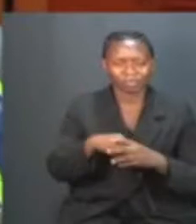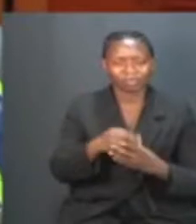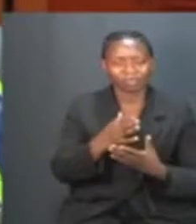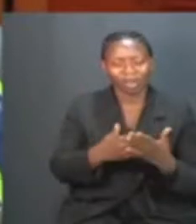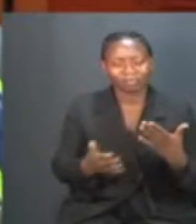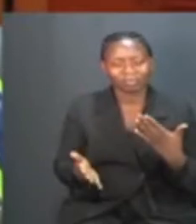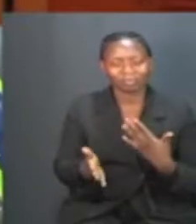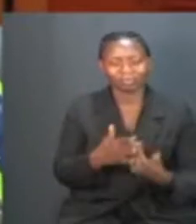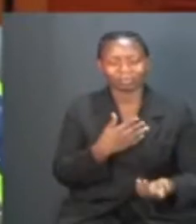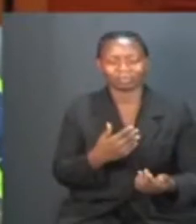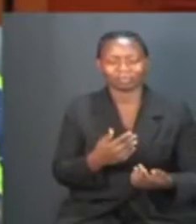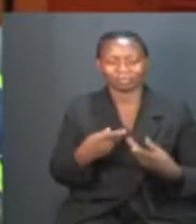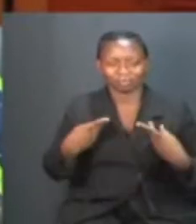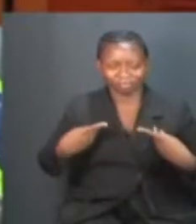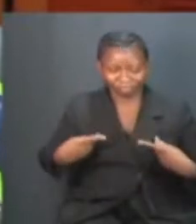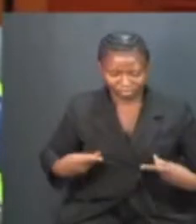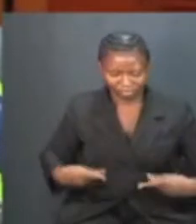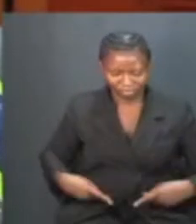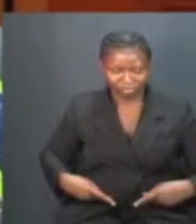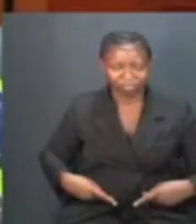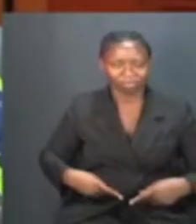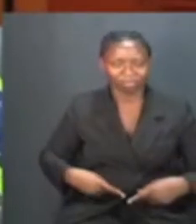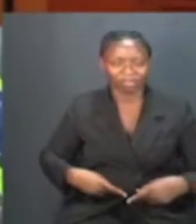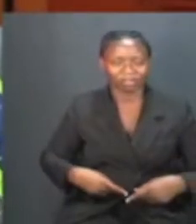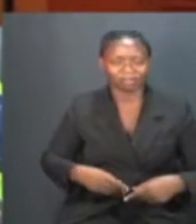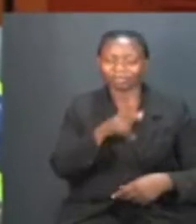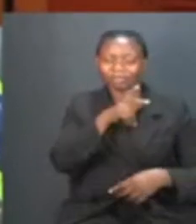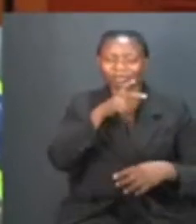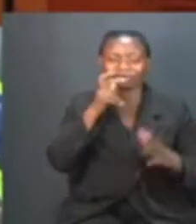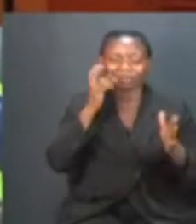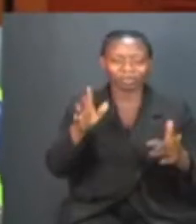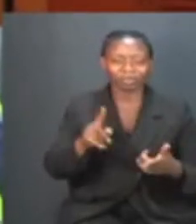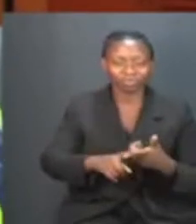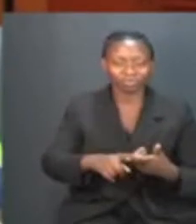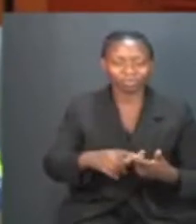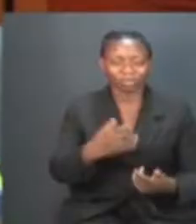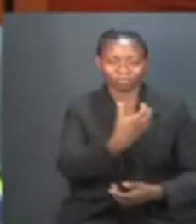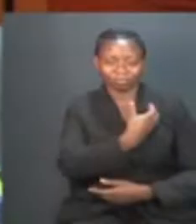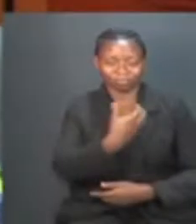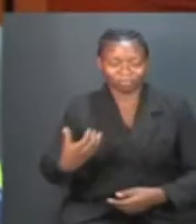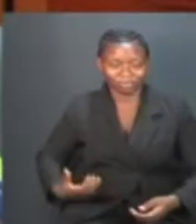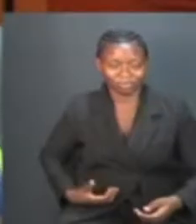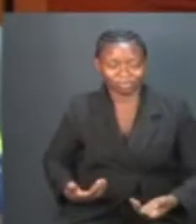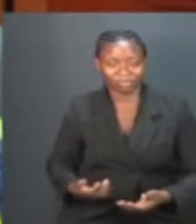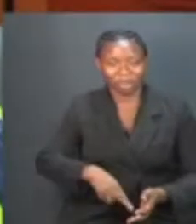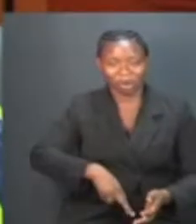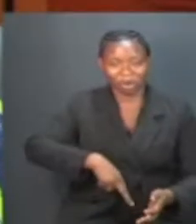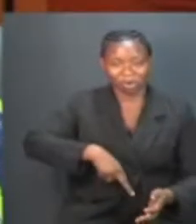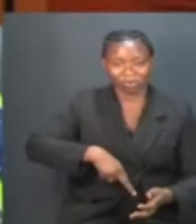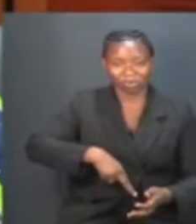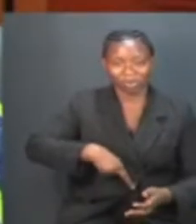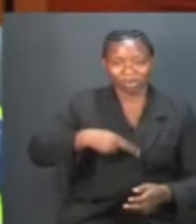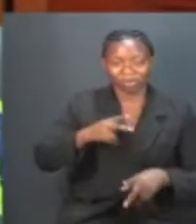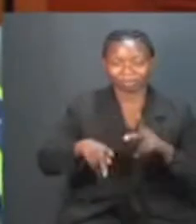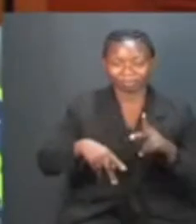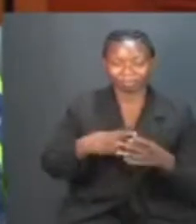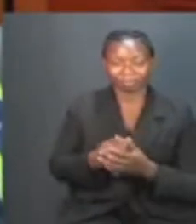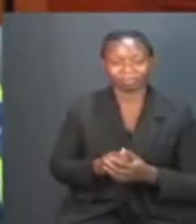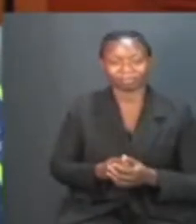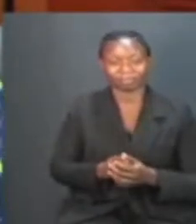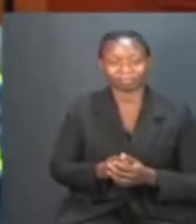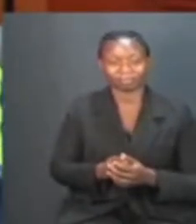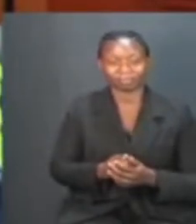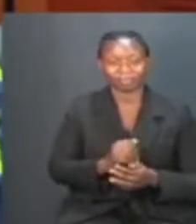simple tunic worn by warriors and farmers to royalty and chiefs. Mr. Speaker, although